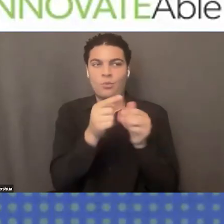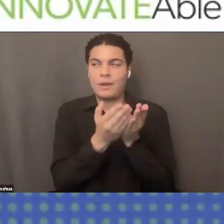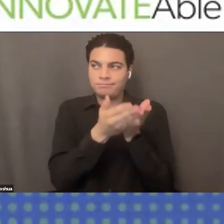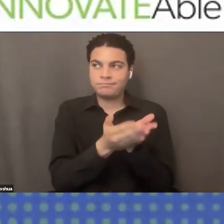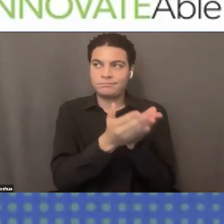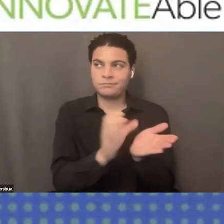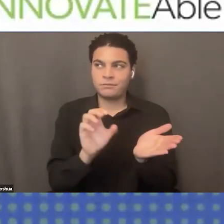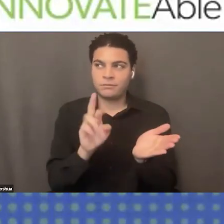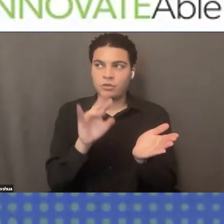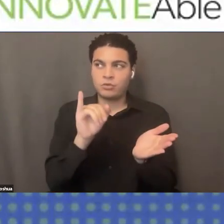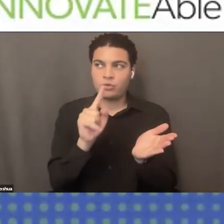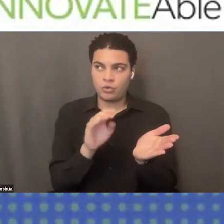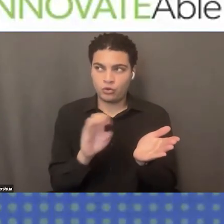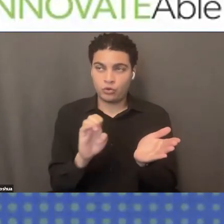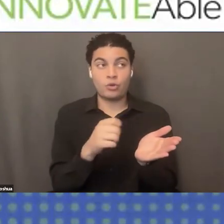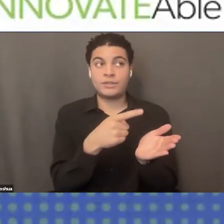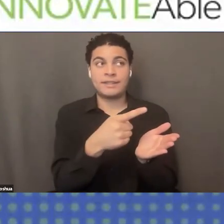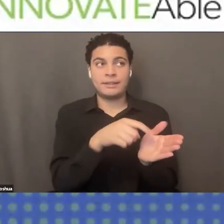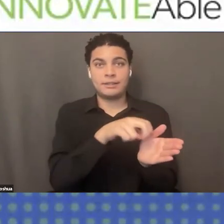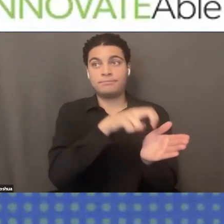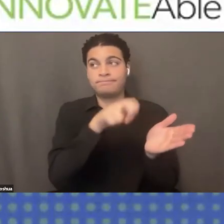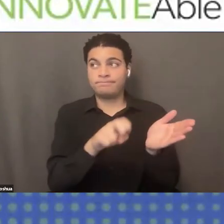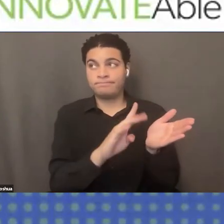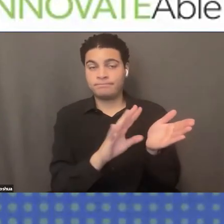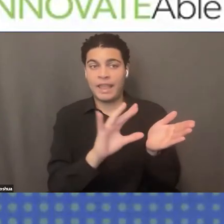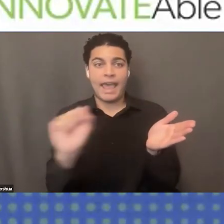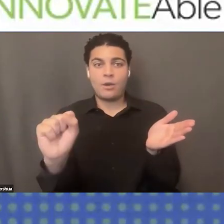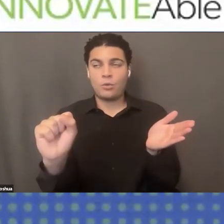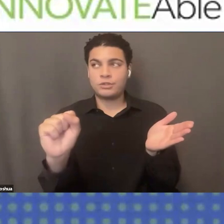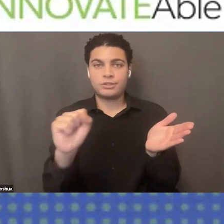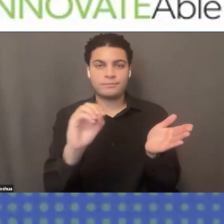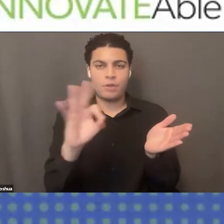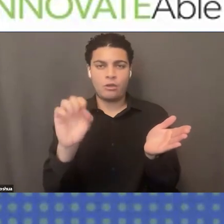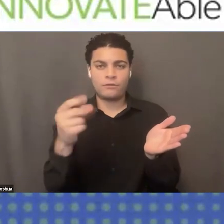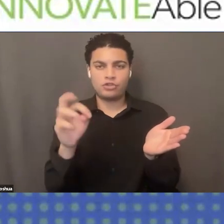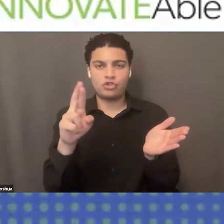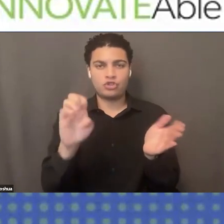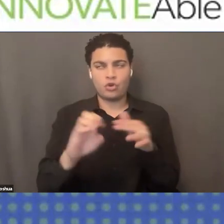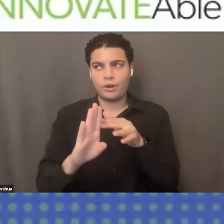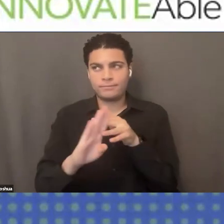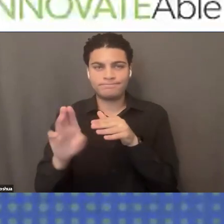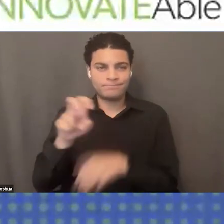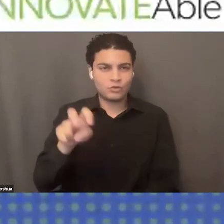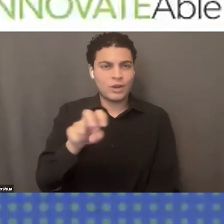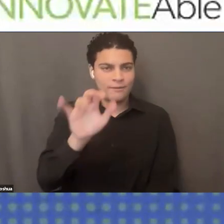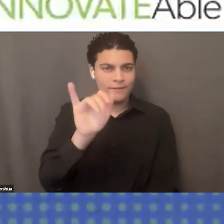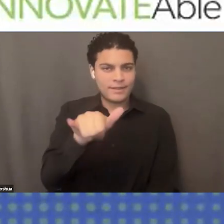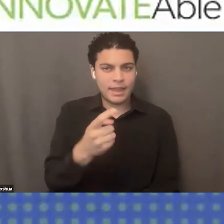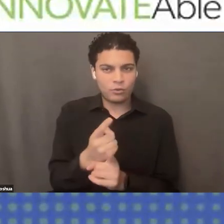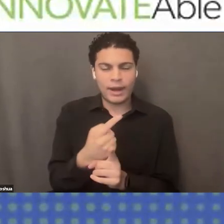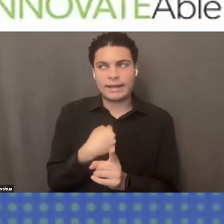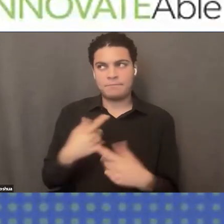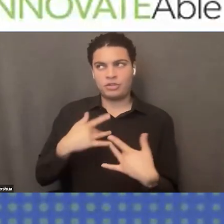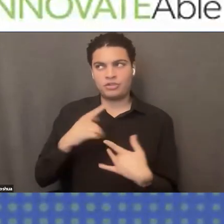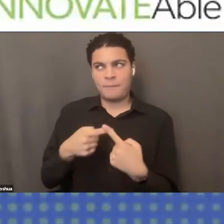offshore excursions and then him getting his way back to the ship. So would the cruise line need to have their